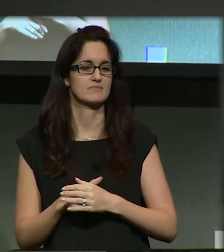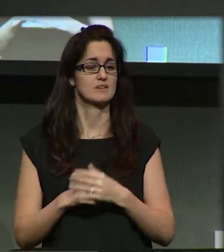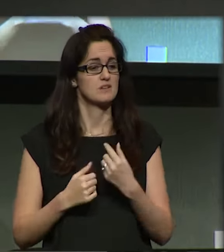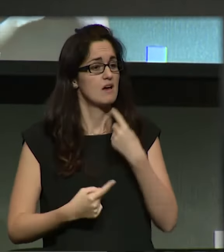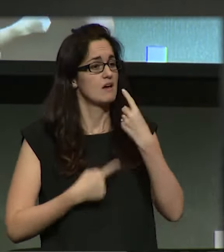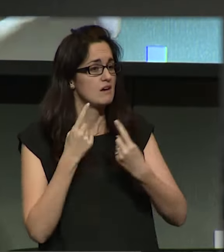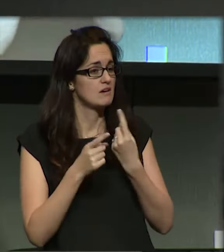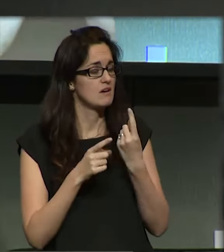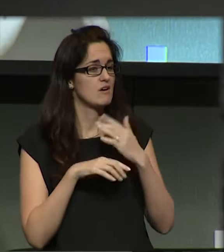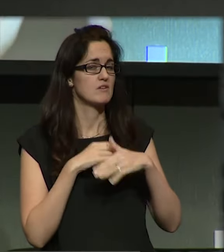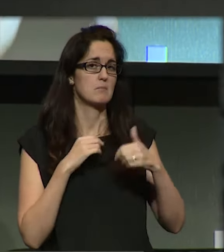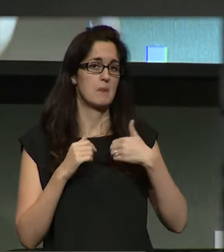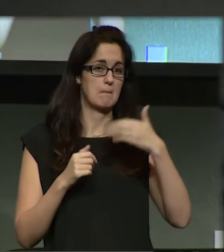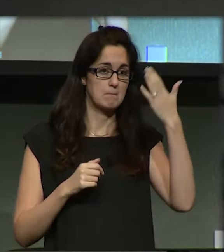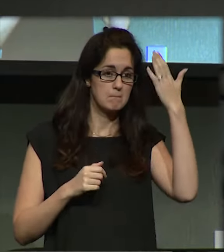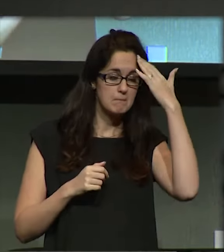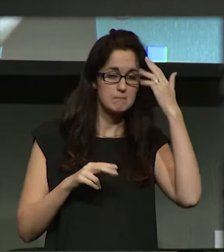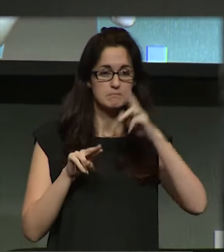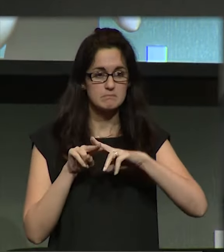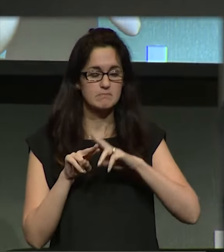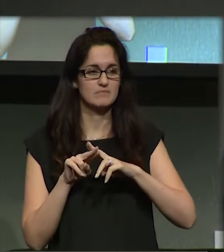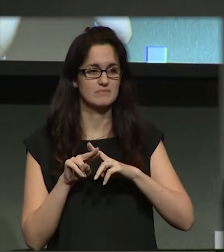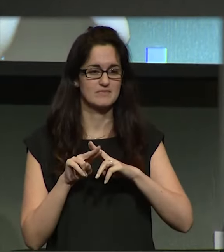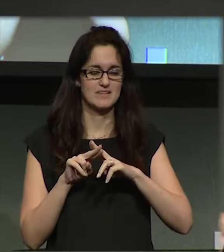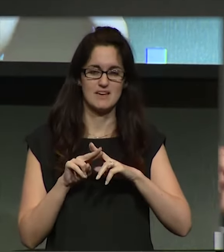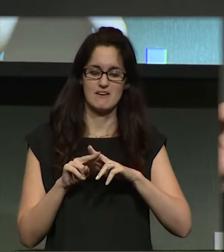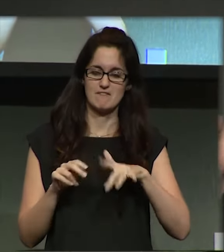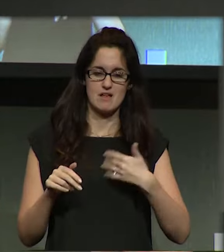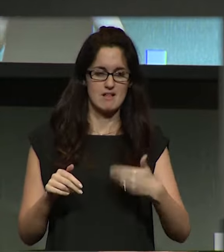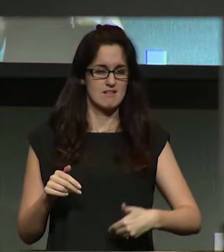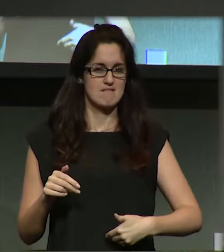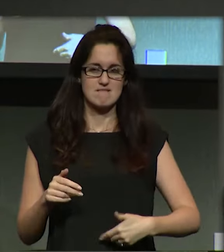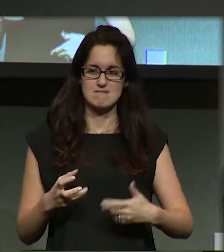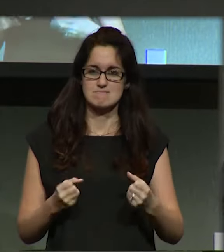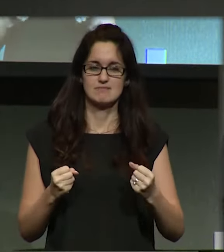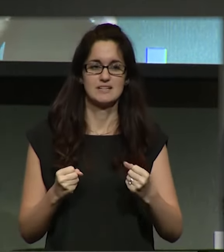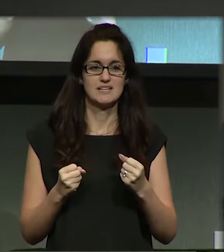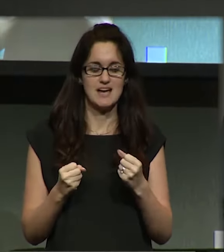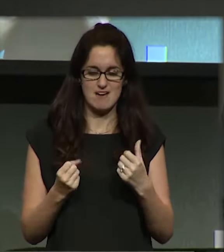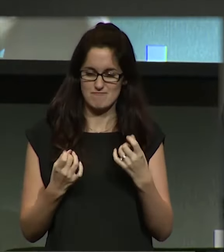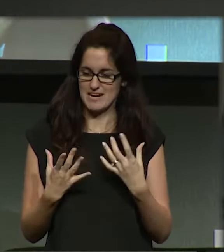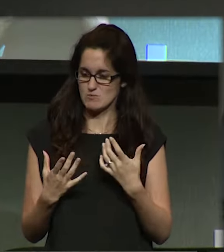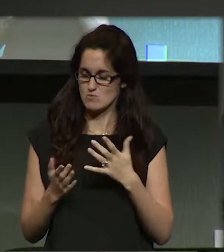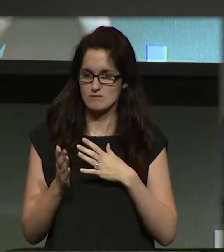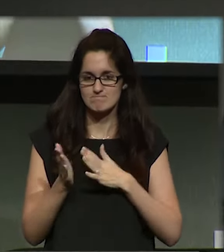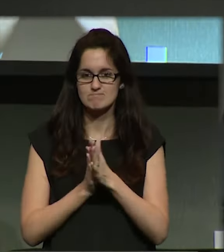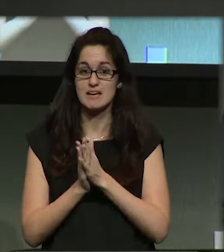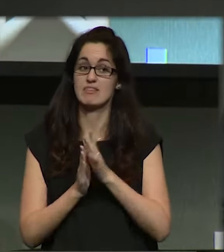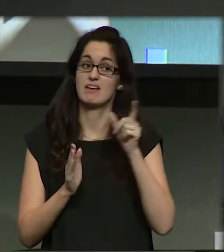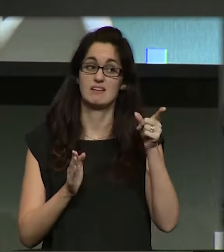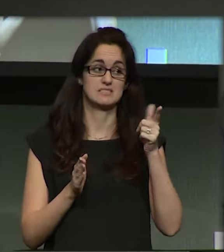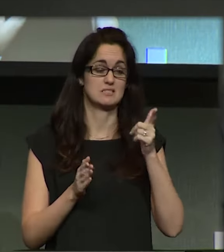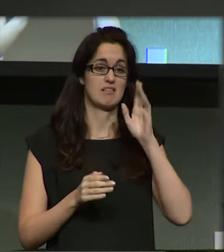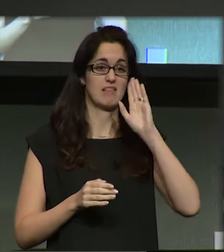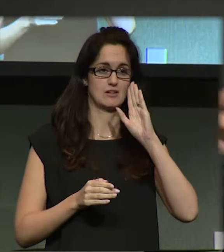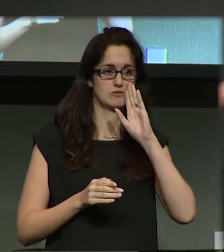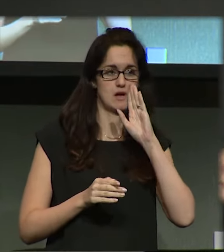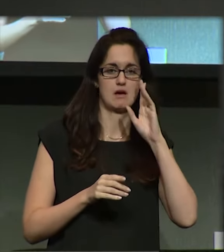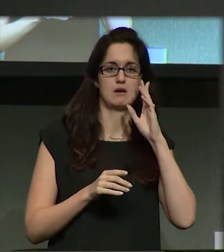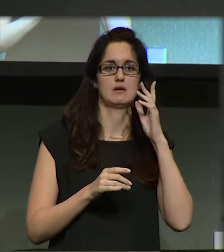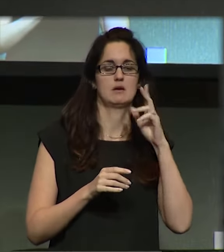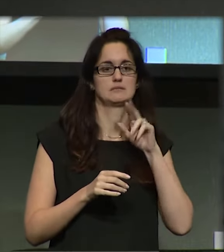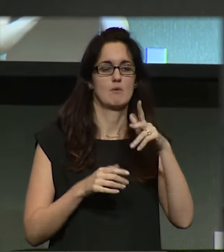dad kindling a fire in my belly. Well, Gary came along and threw petrol on it. And he said,